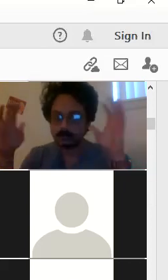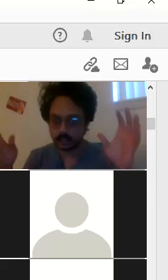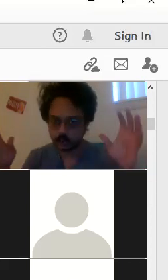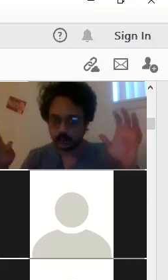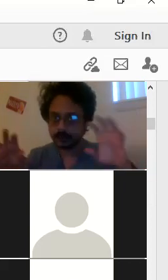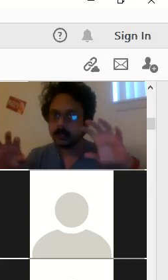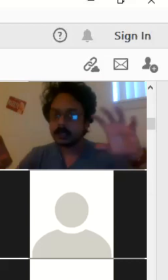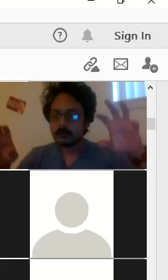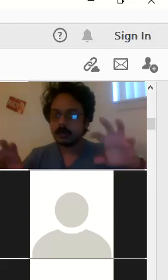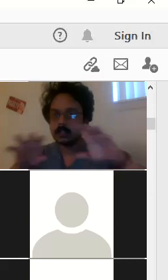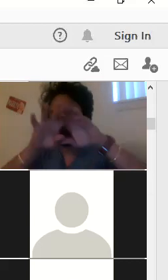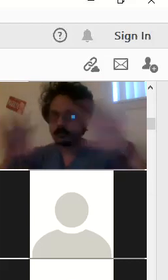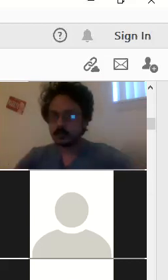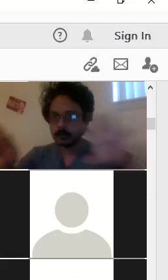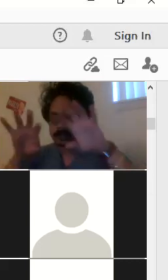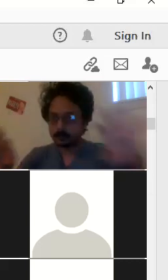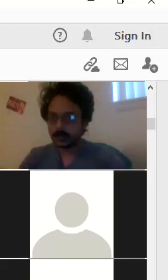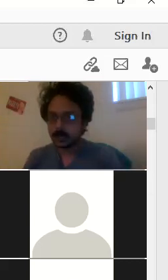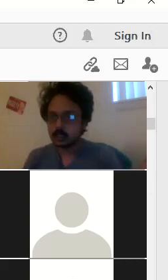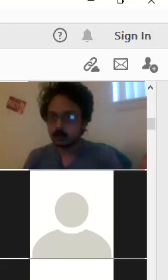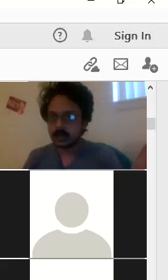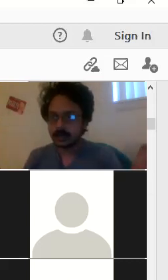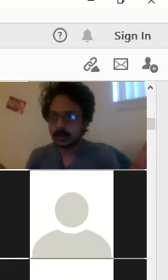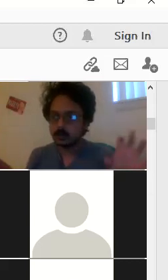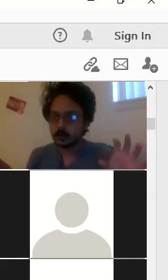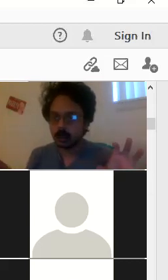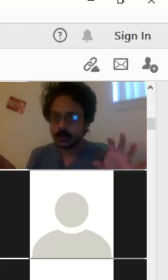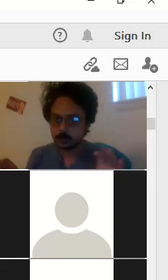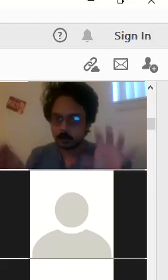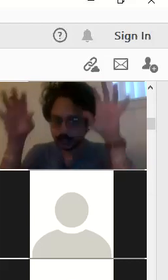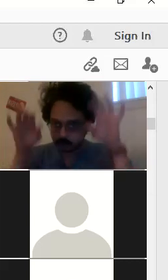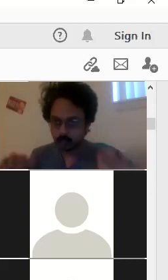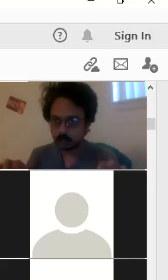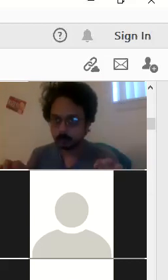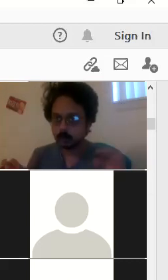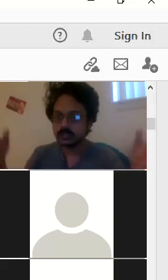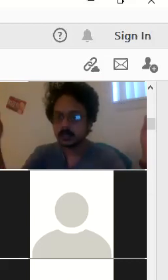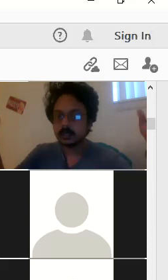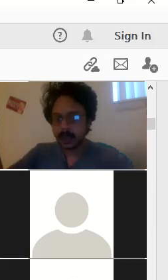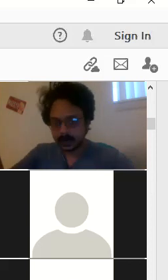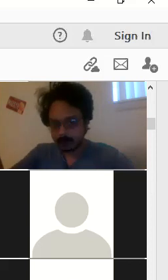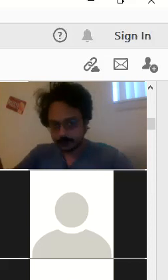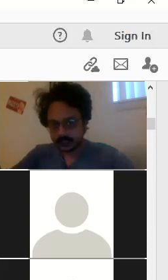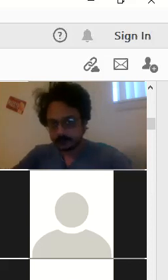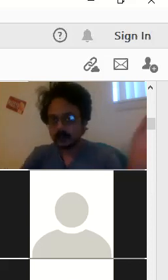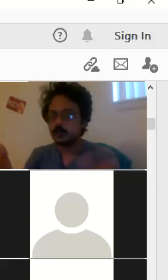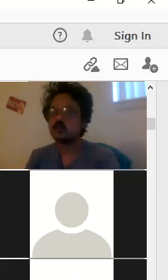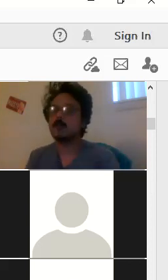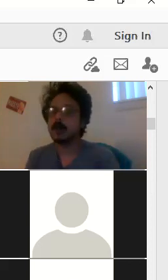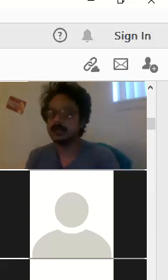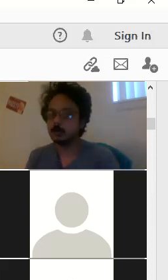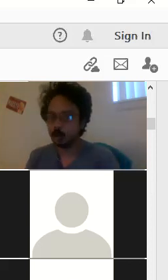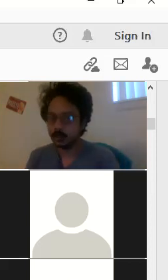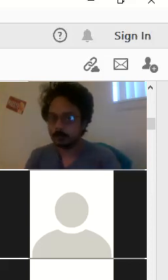example, let's say merge sort. In merge sort, we separate out our array into smaller and smaller and smaller components. And after that, we are